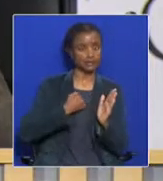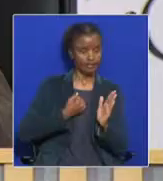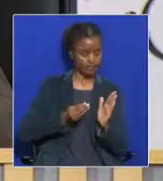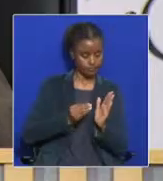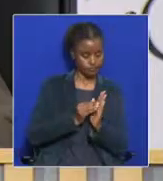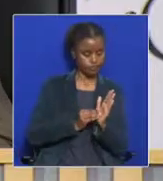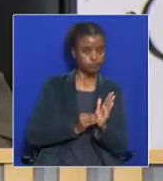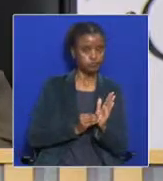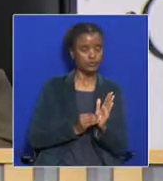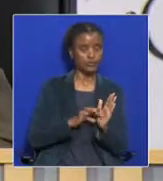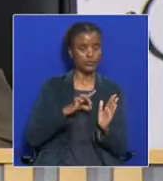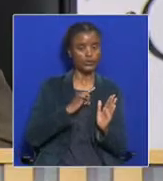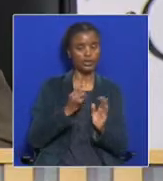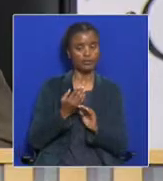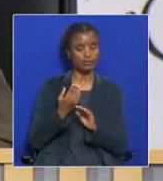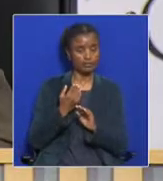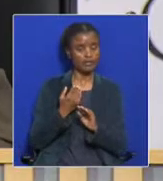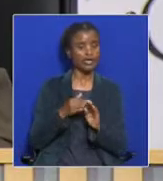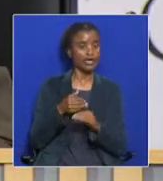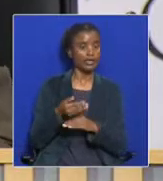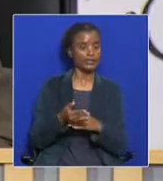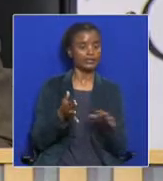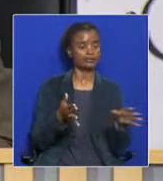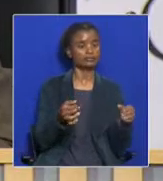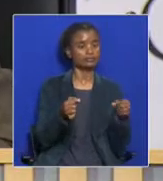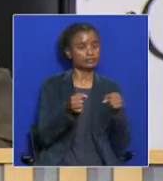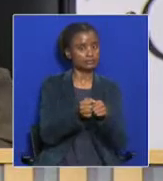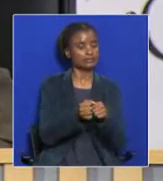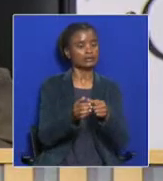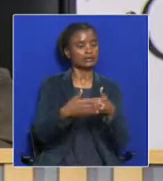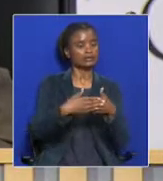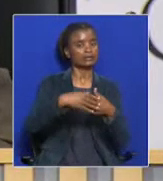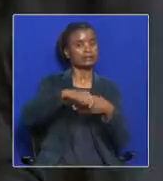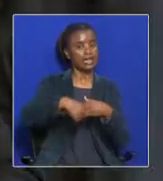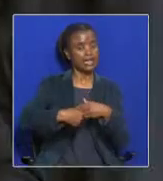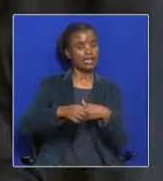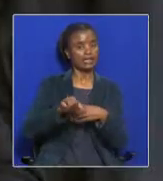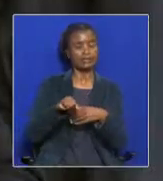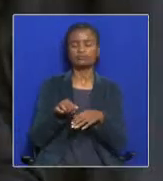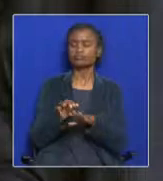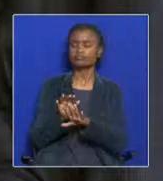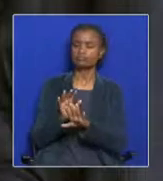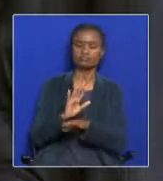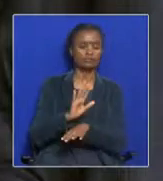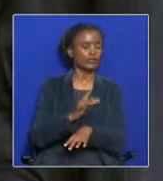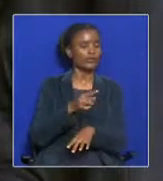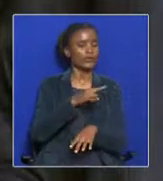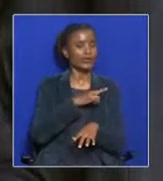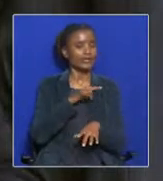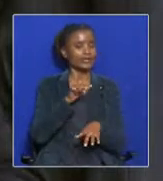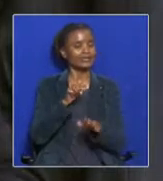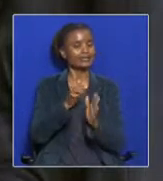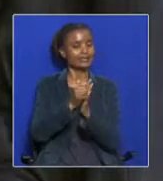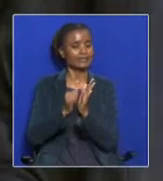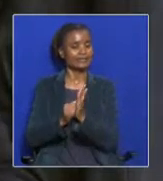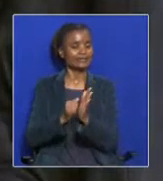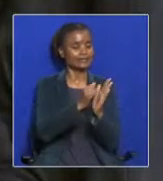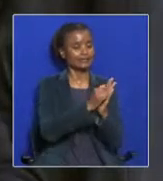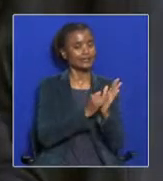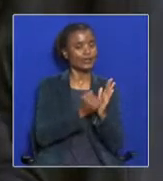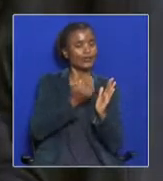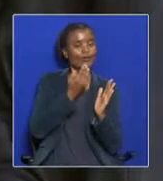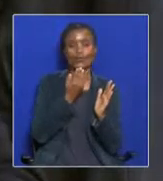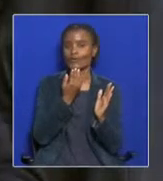up again. And Yes, no. I don't have a difficulty with it, where in your statement or in whose statement it appears. Right now I'm discussing